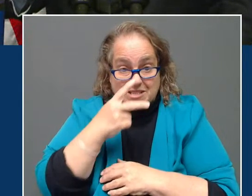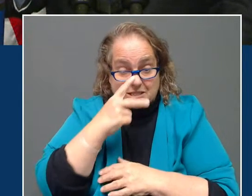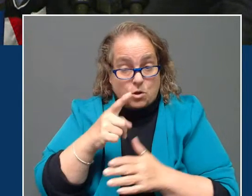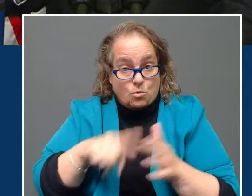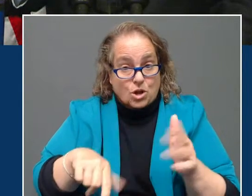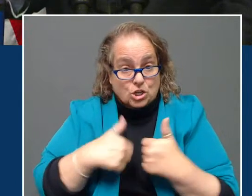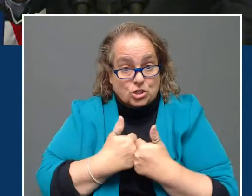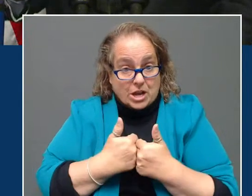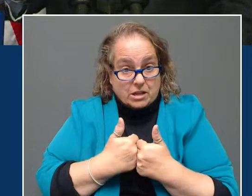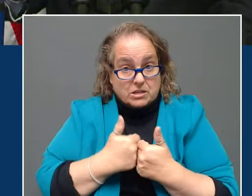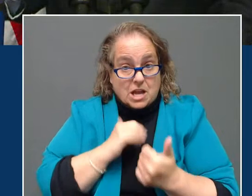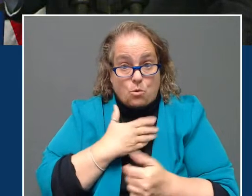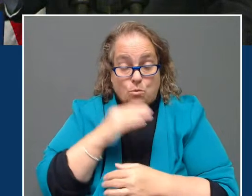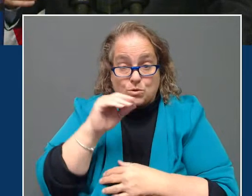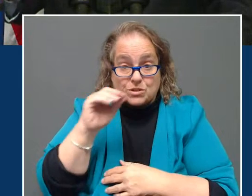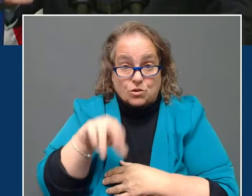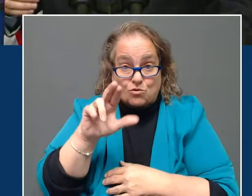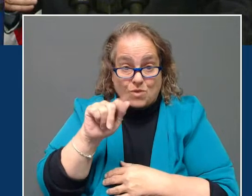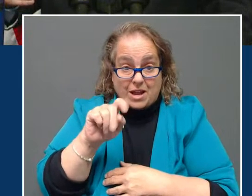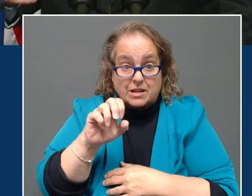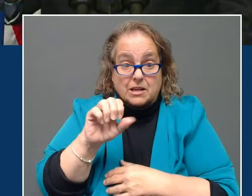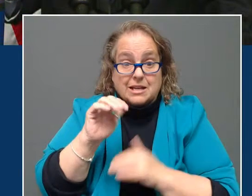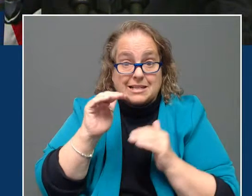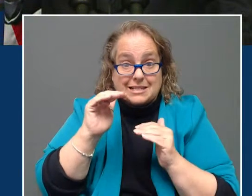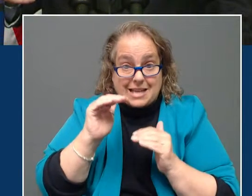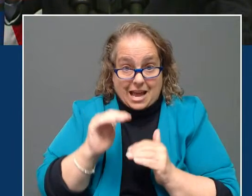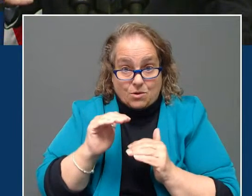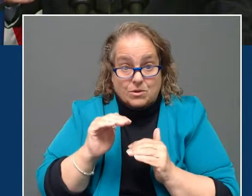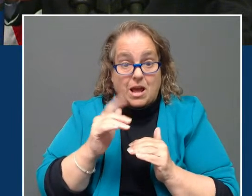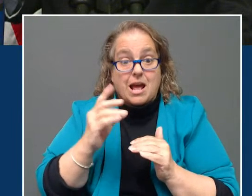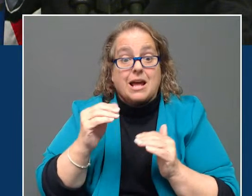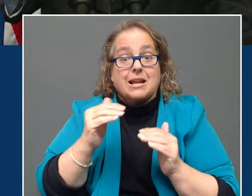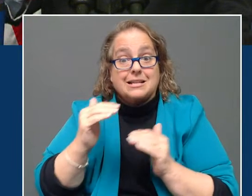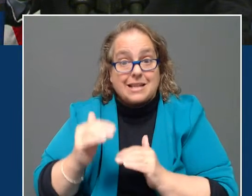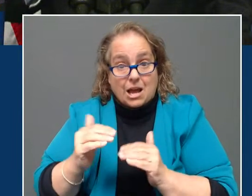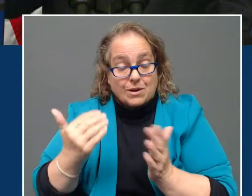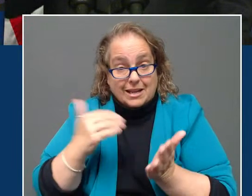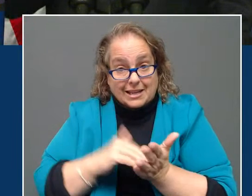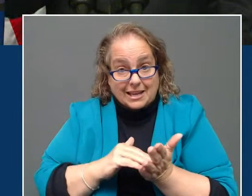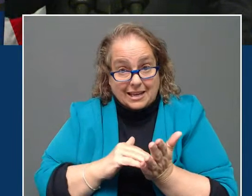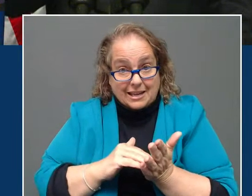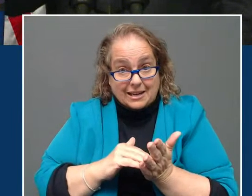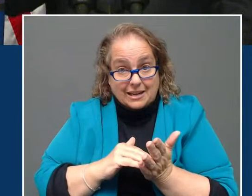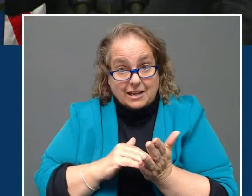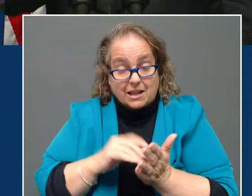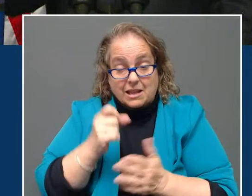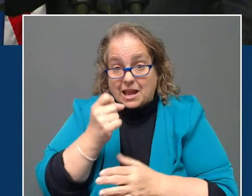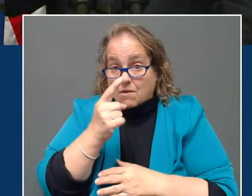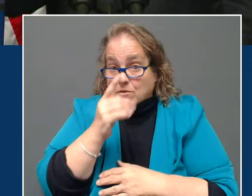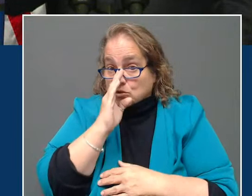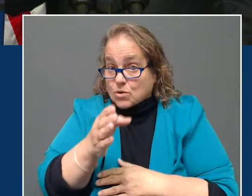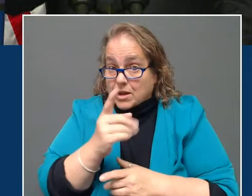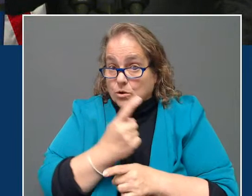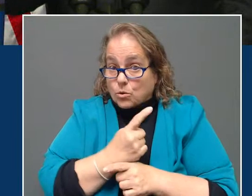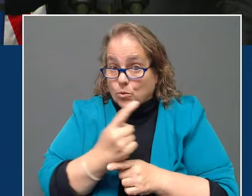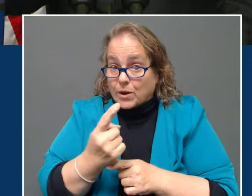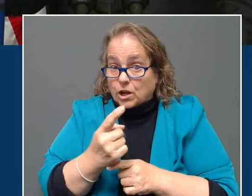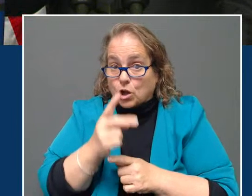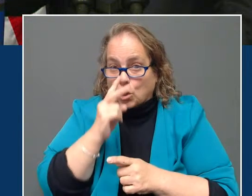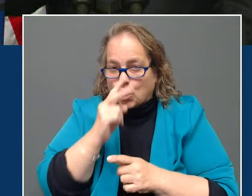Our positivity rate was down and down again. And while that's our 11th straight week, look at how